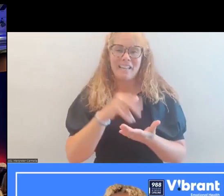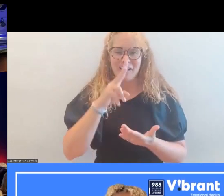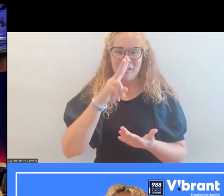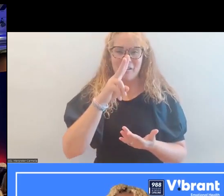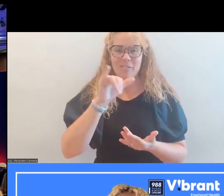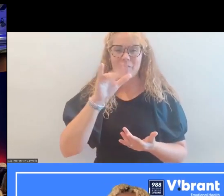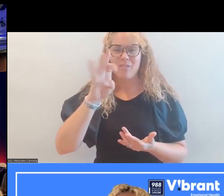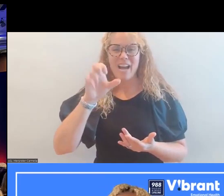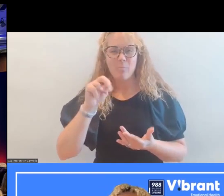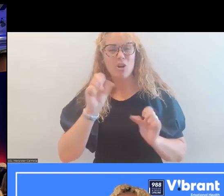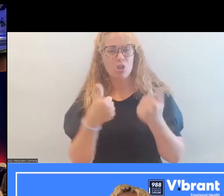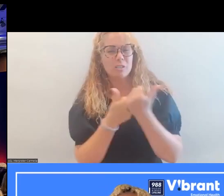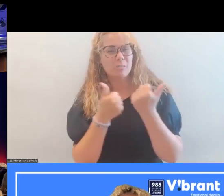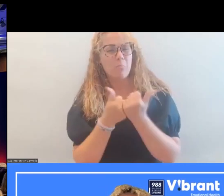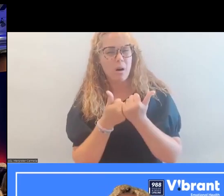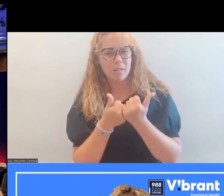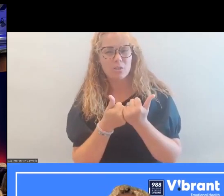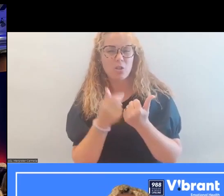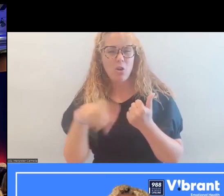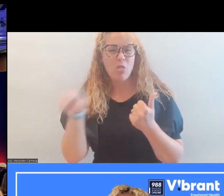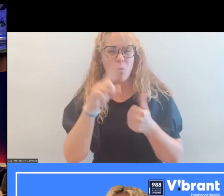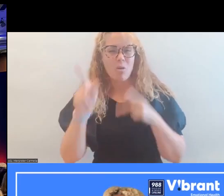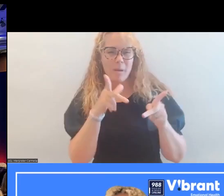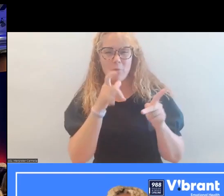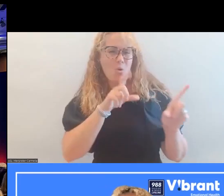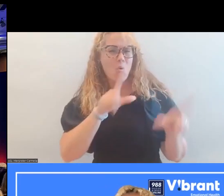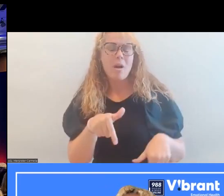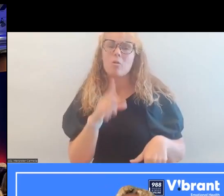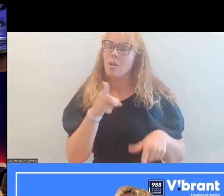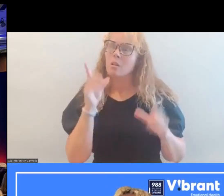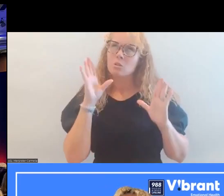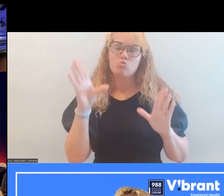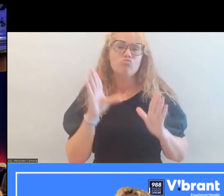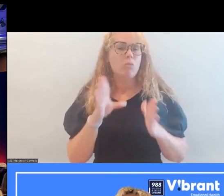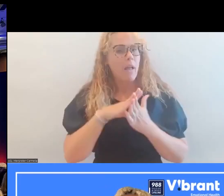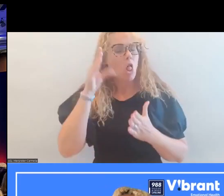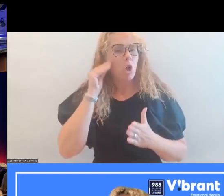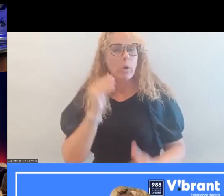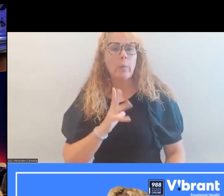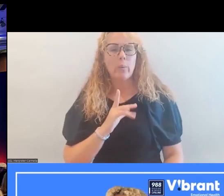ability to sponsor some of those folks to attend. It was just really great learning,